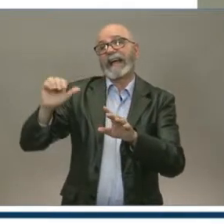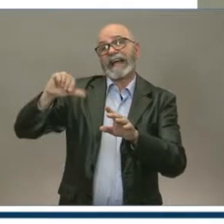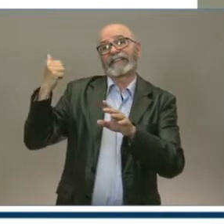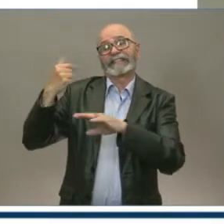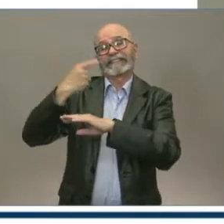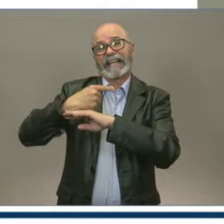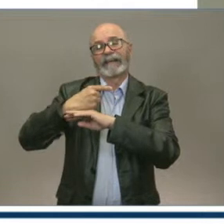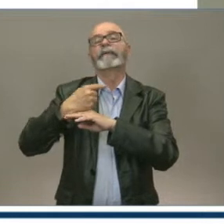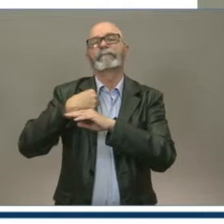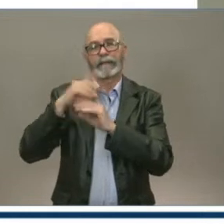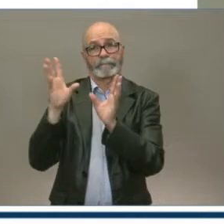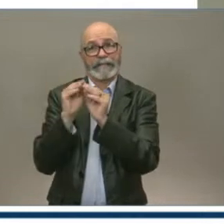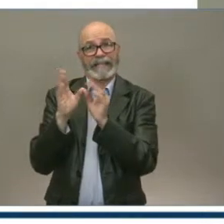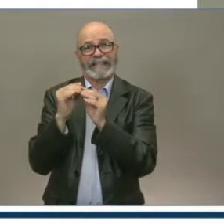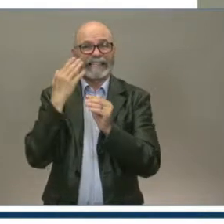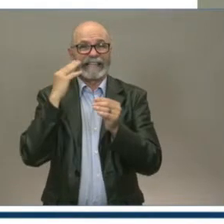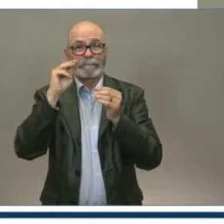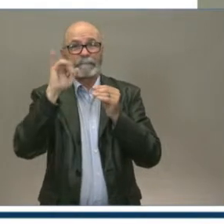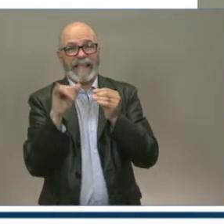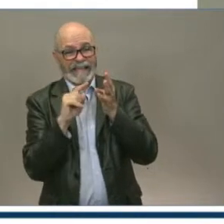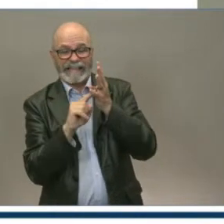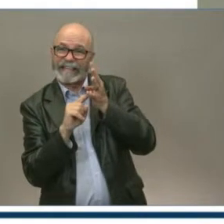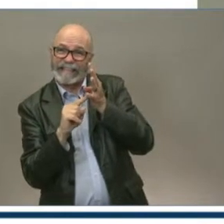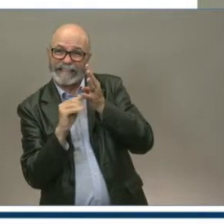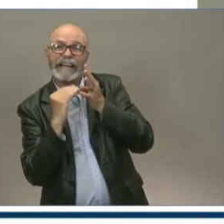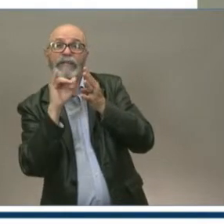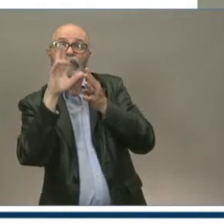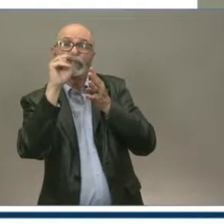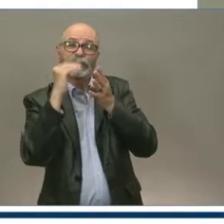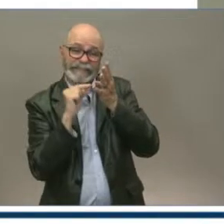May, early June, where we would have, if needed,